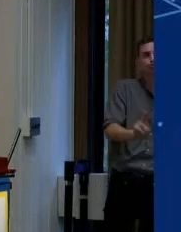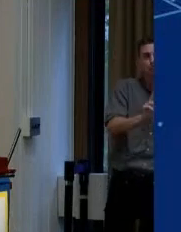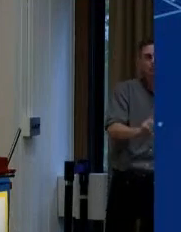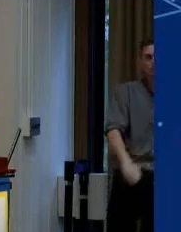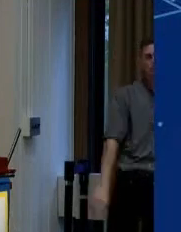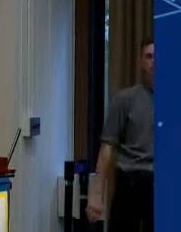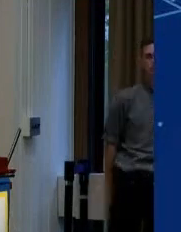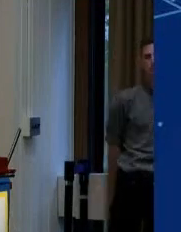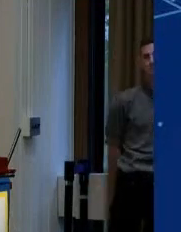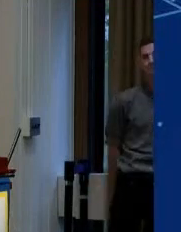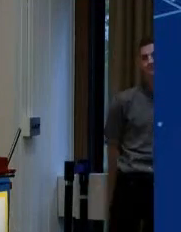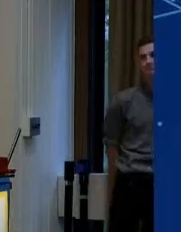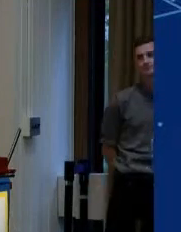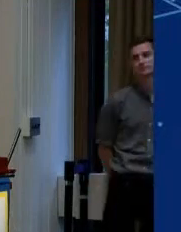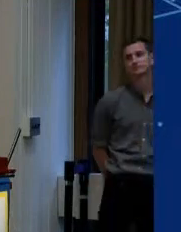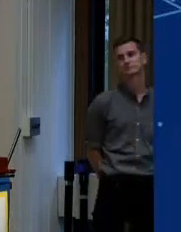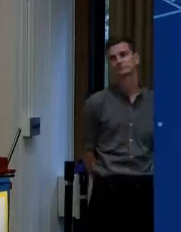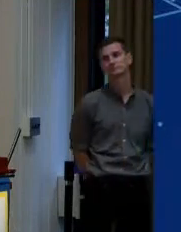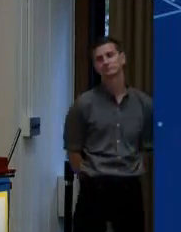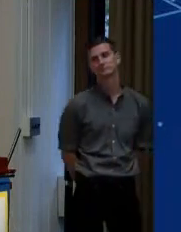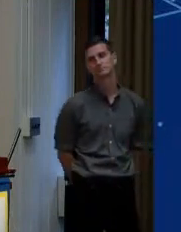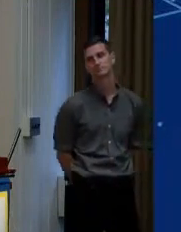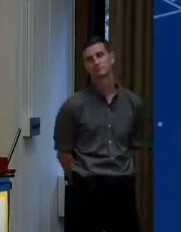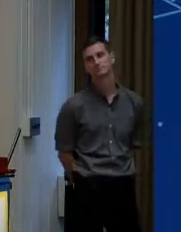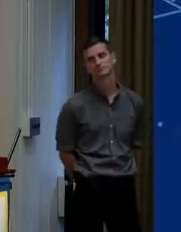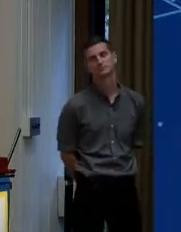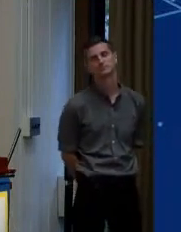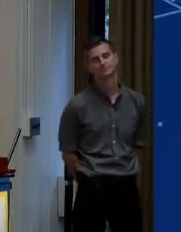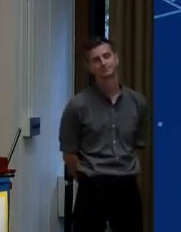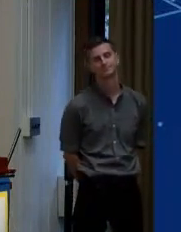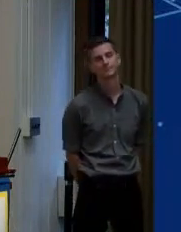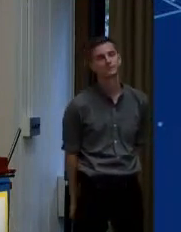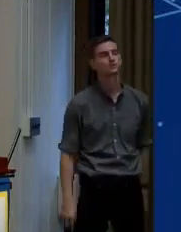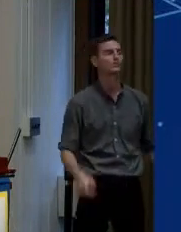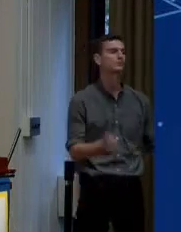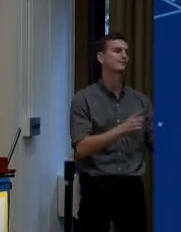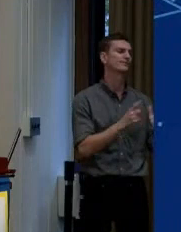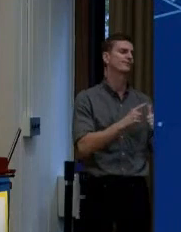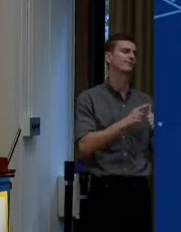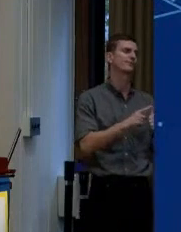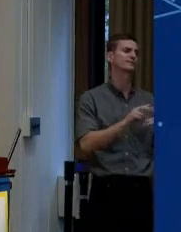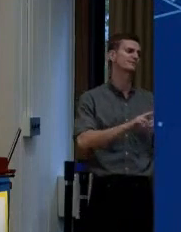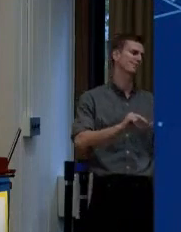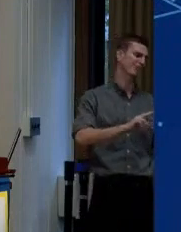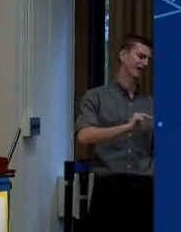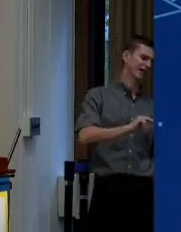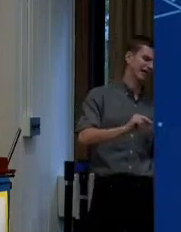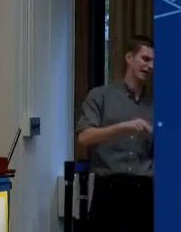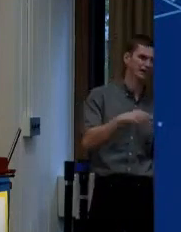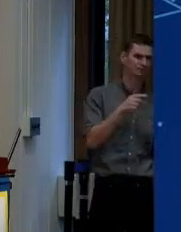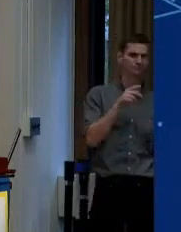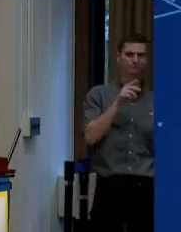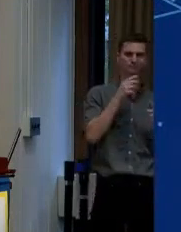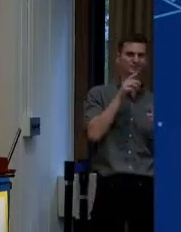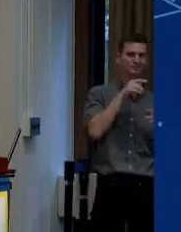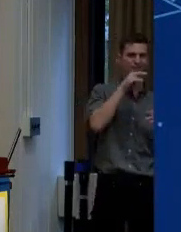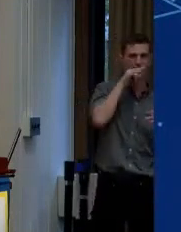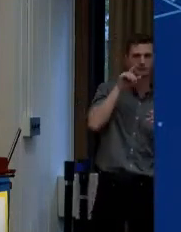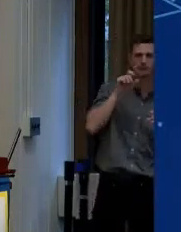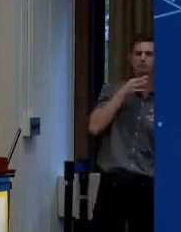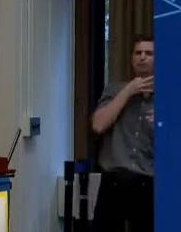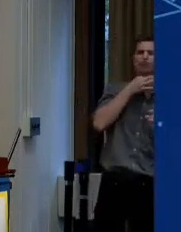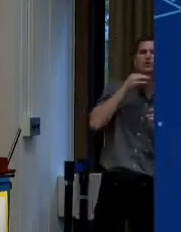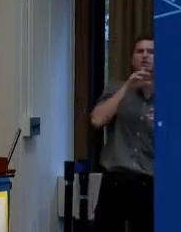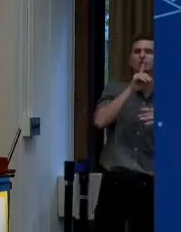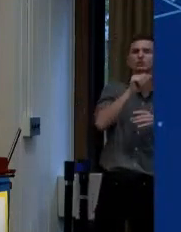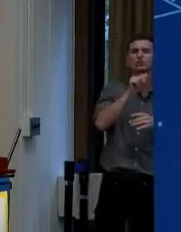prompt, and we were talking about, the kids were asking, like, what is Darwin? So you can go on Google and